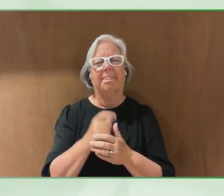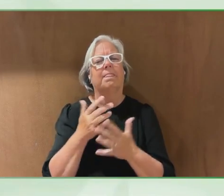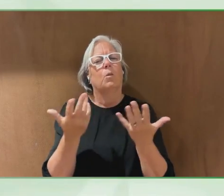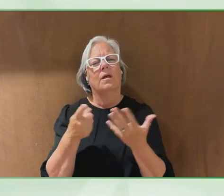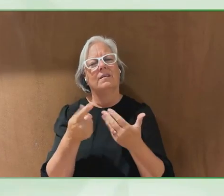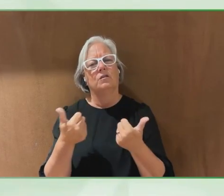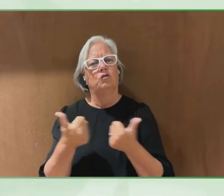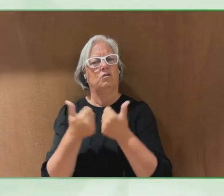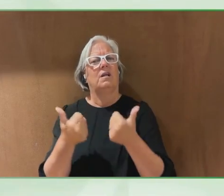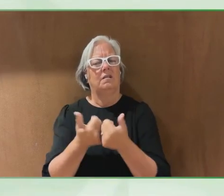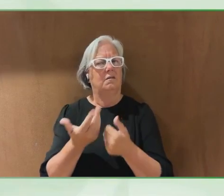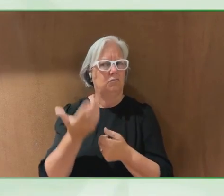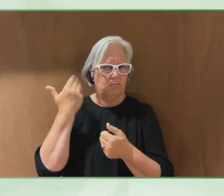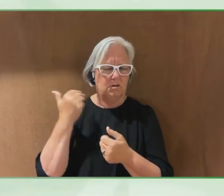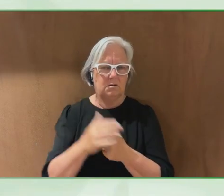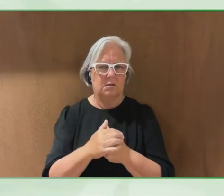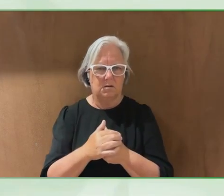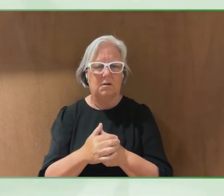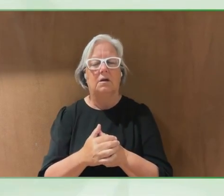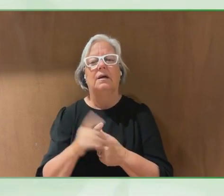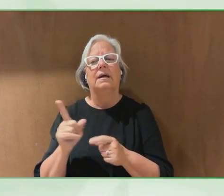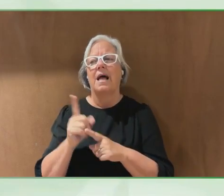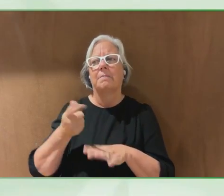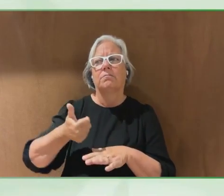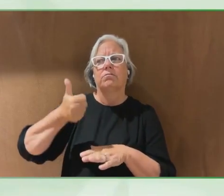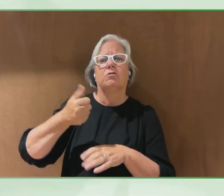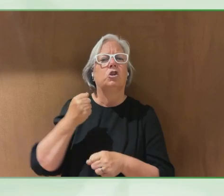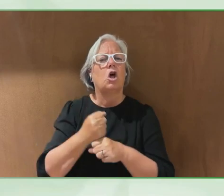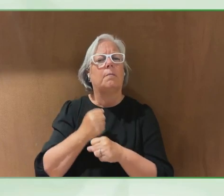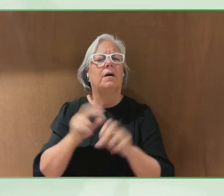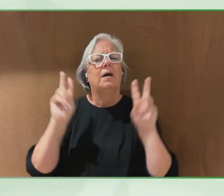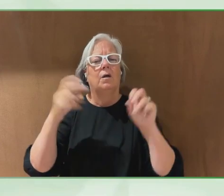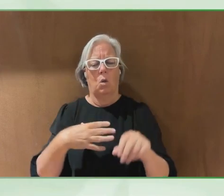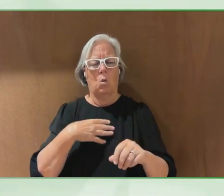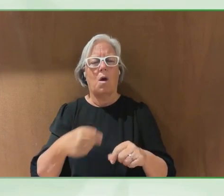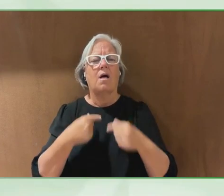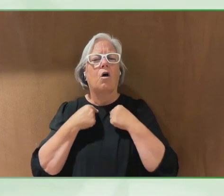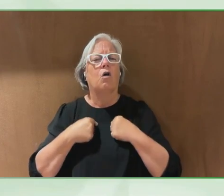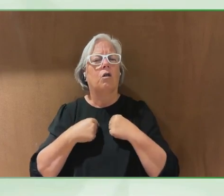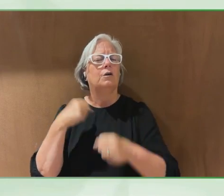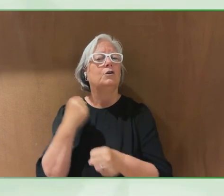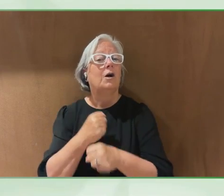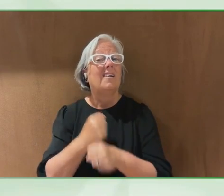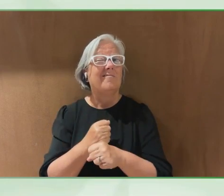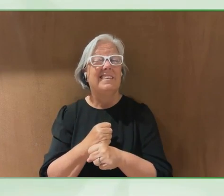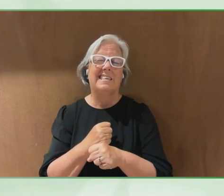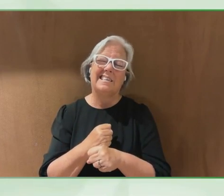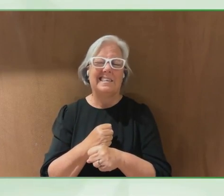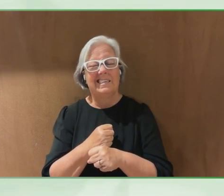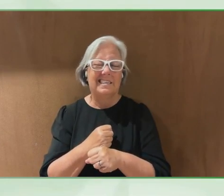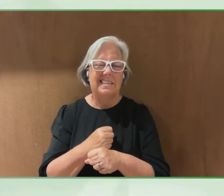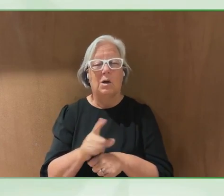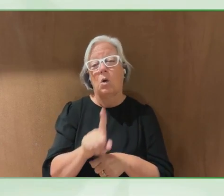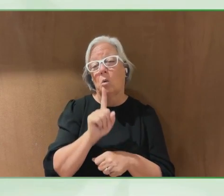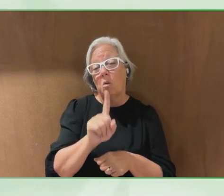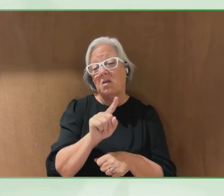that white-collar jobs are very, very few in Pakistan, and education of persons with disabilities is at about 1 to 2%. So we had